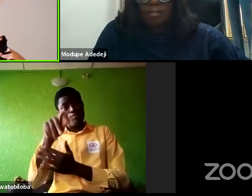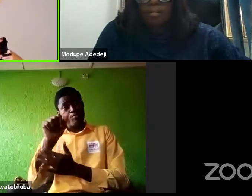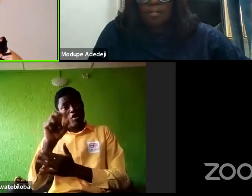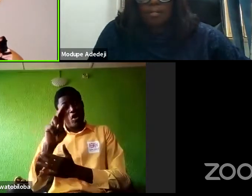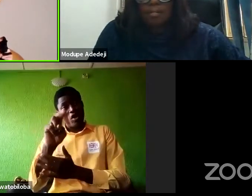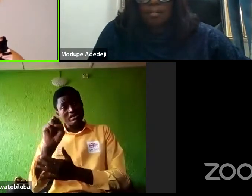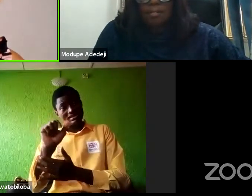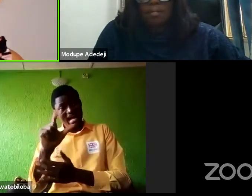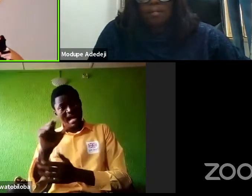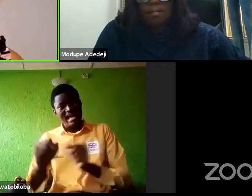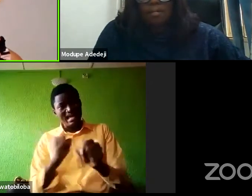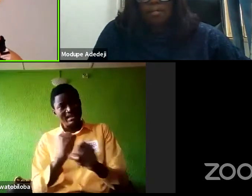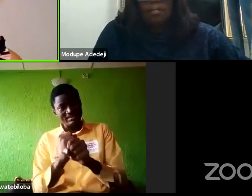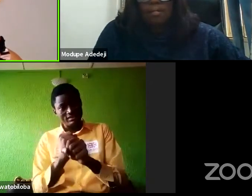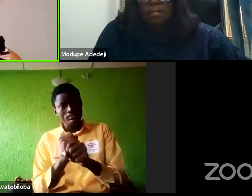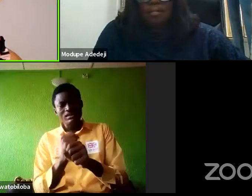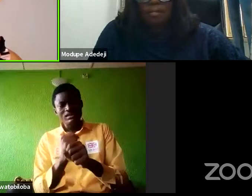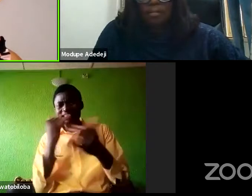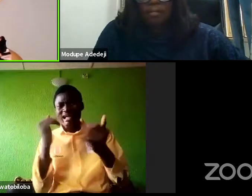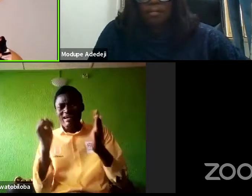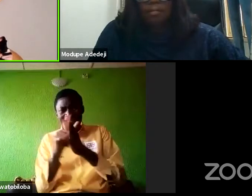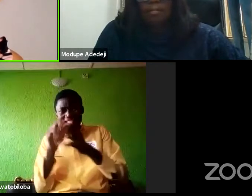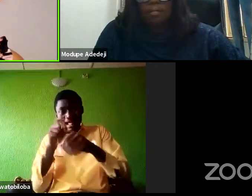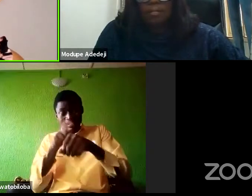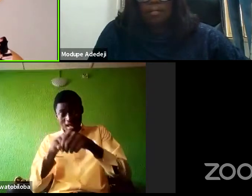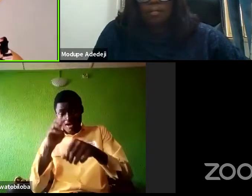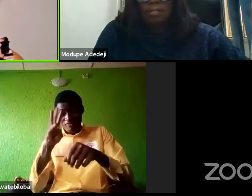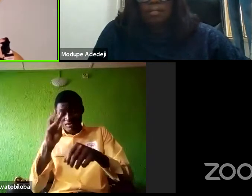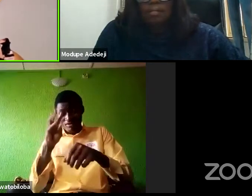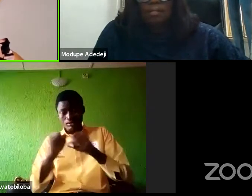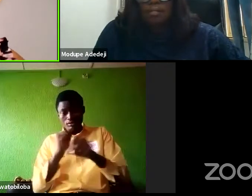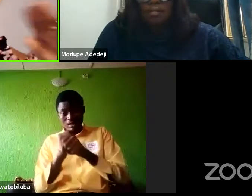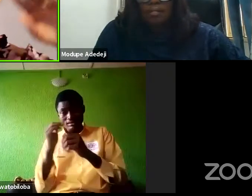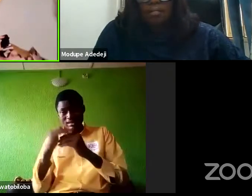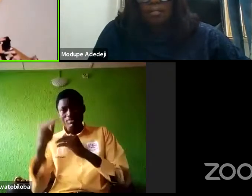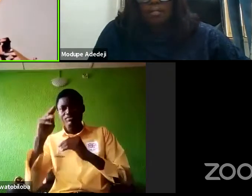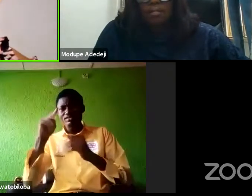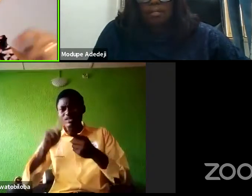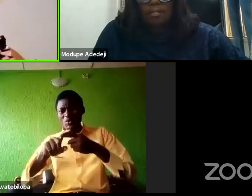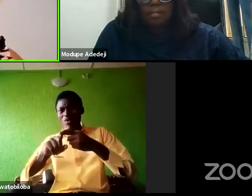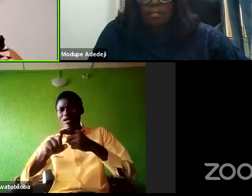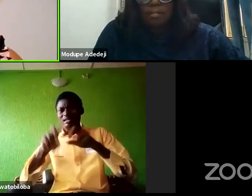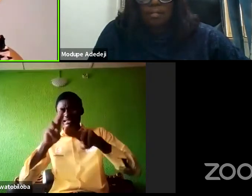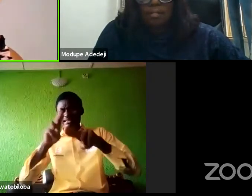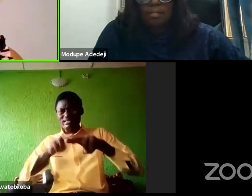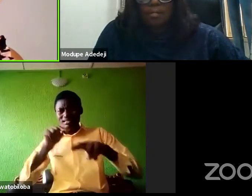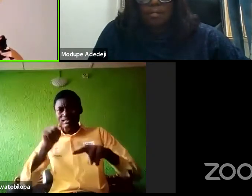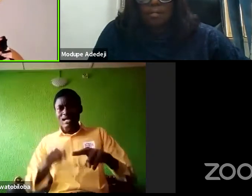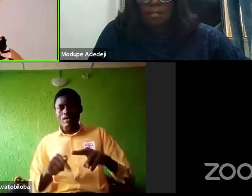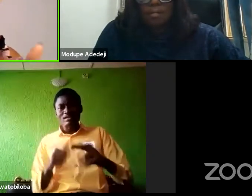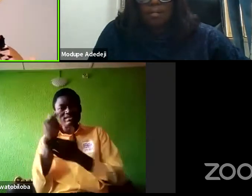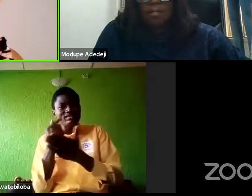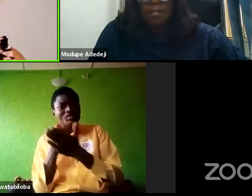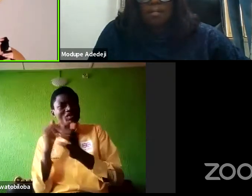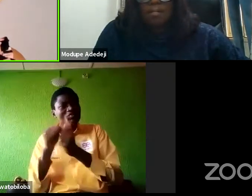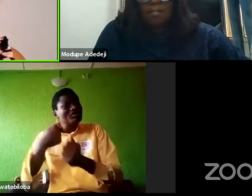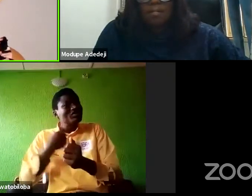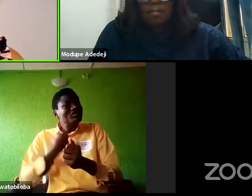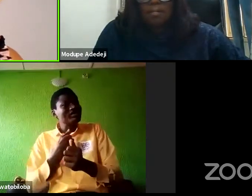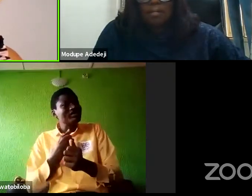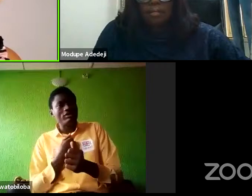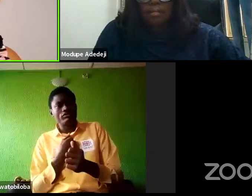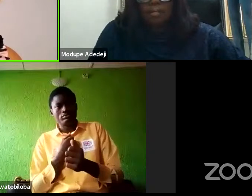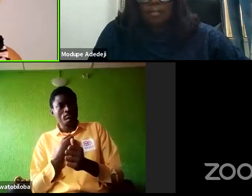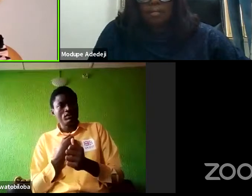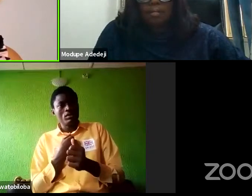yourself psychologically, so that you will be able to cope. No one is going to give you a straitjacket way of how to cope with stress, but you've been coping with